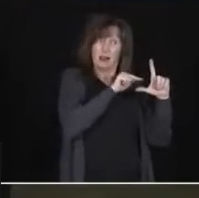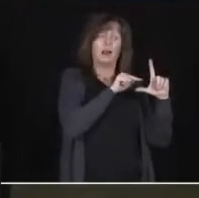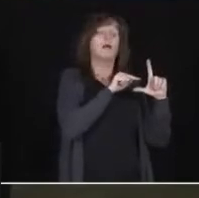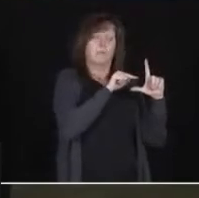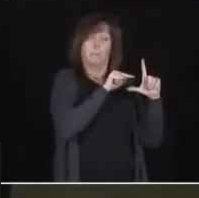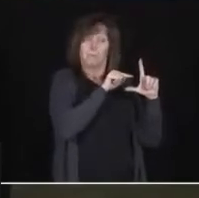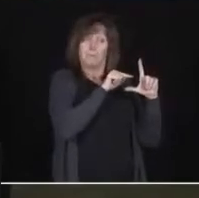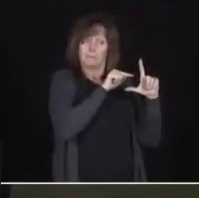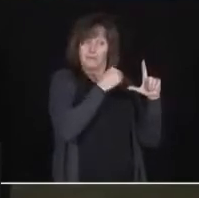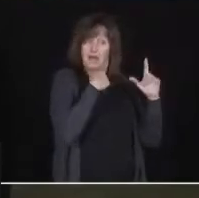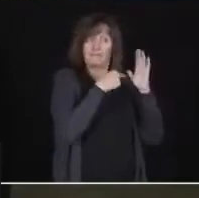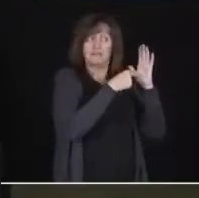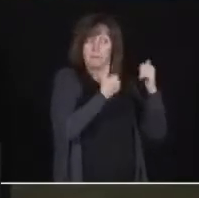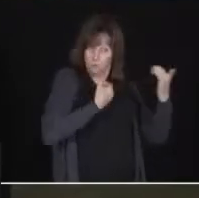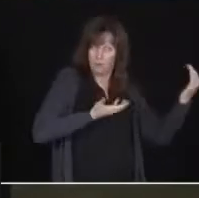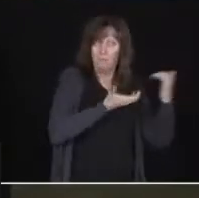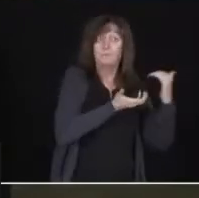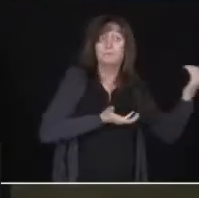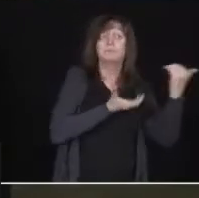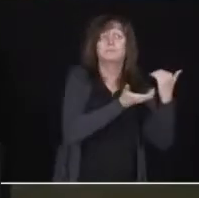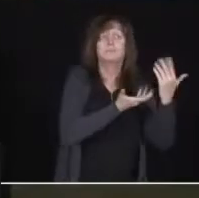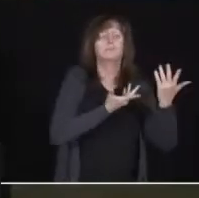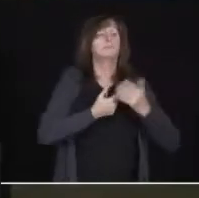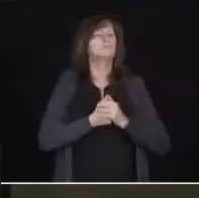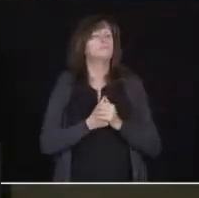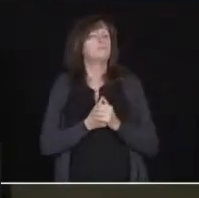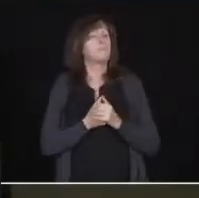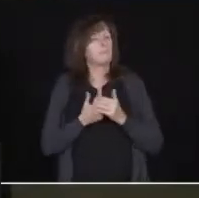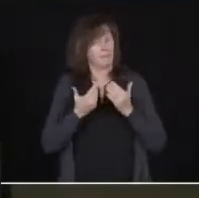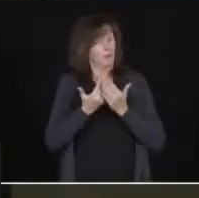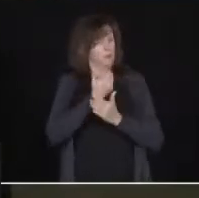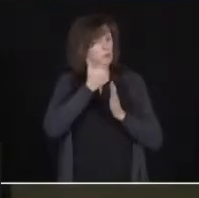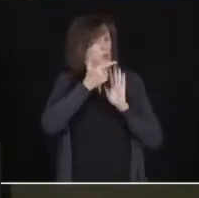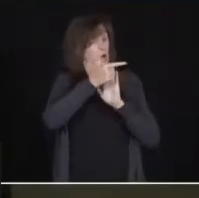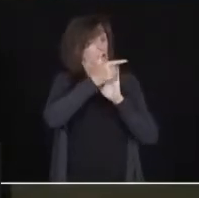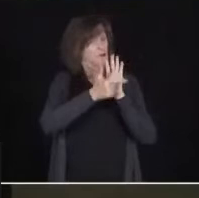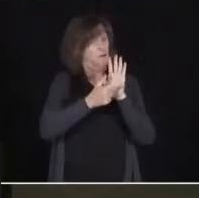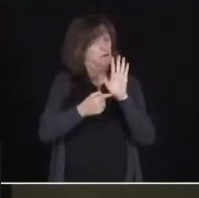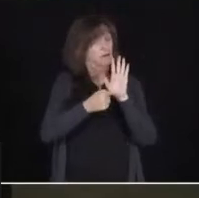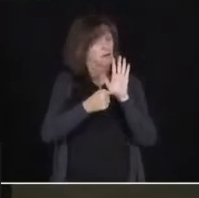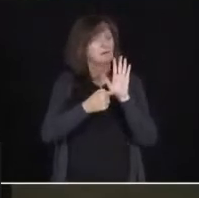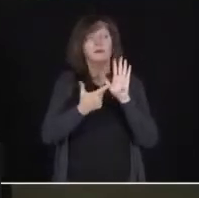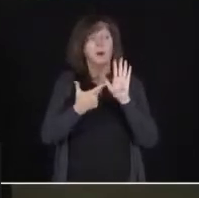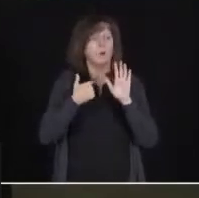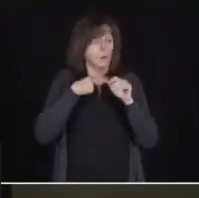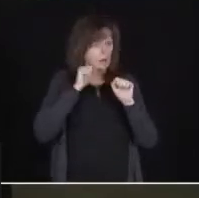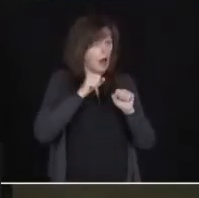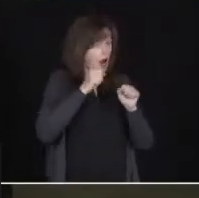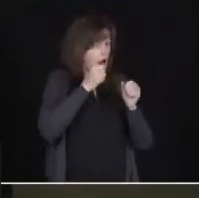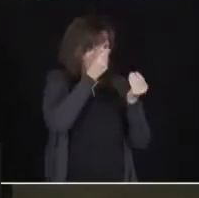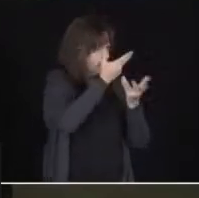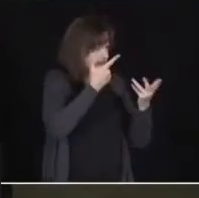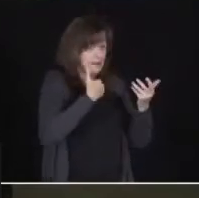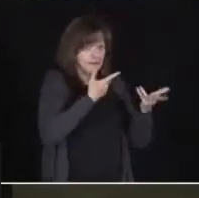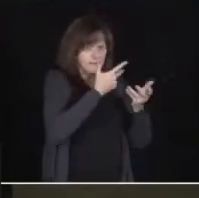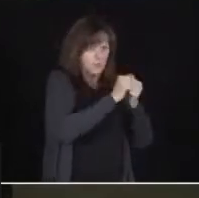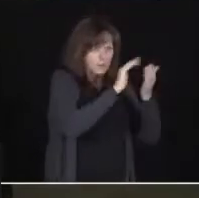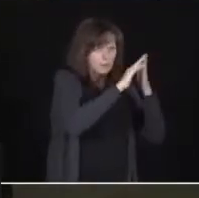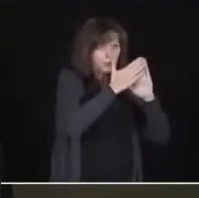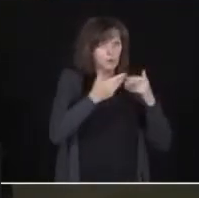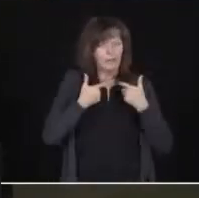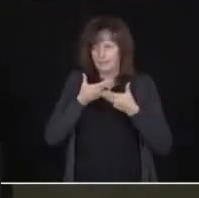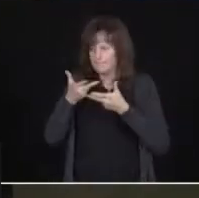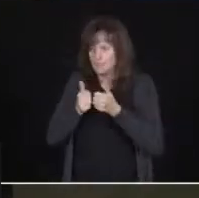2020 gives us the tools we need to clearly and quickly communicate to municipalities and potential partners to speed up